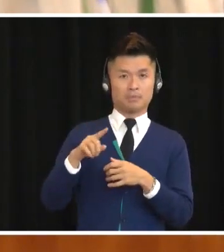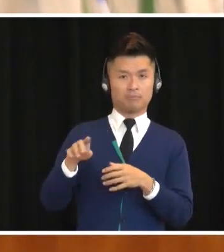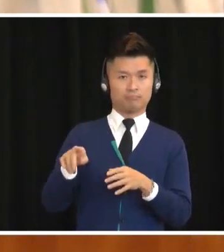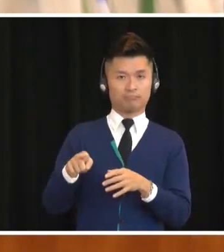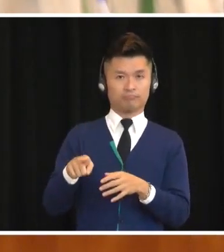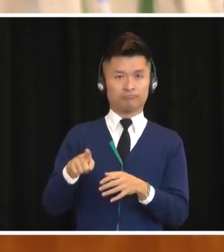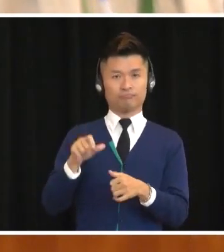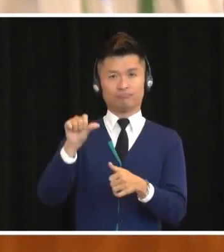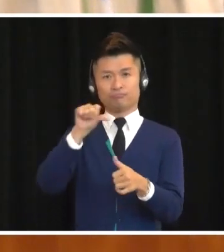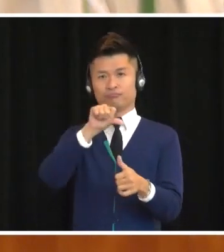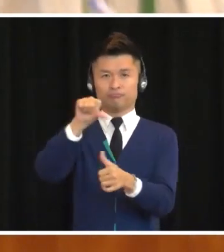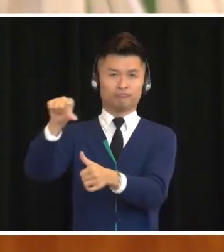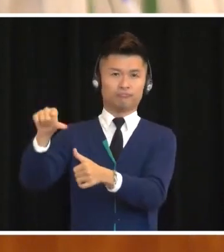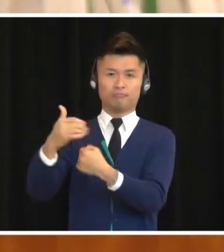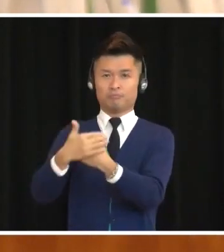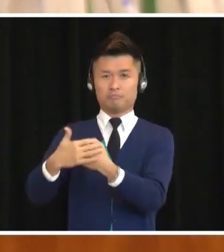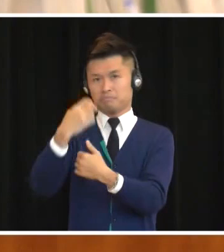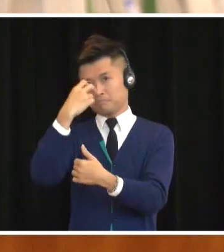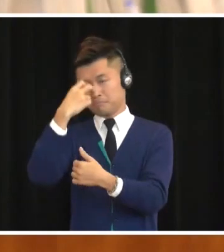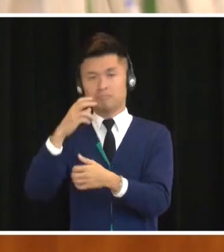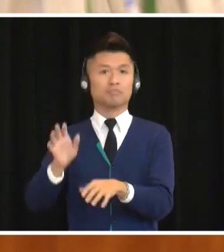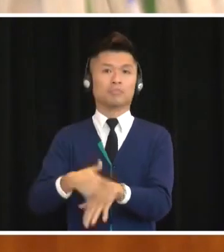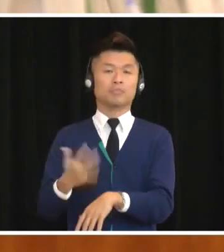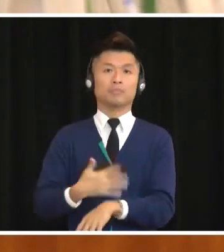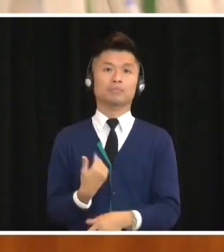status offense procedures.